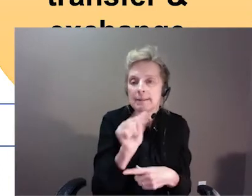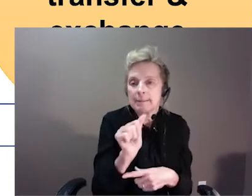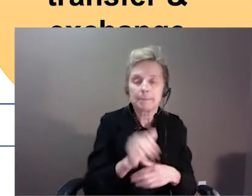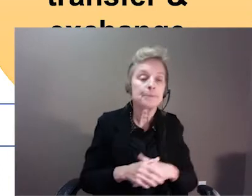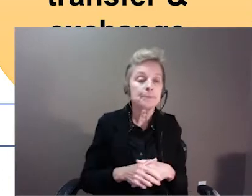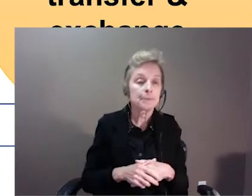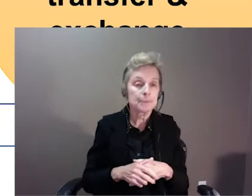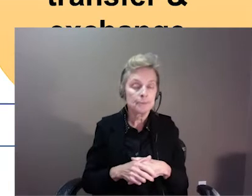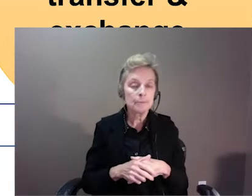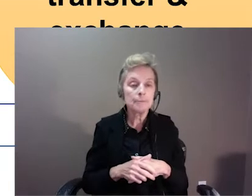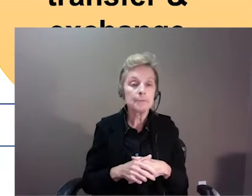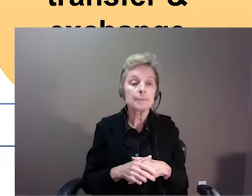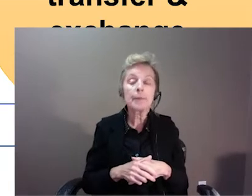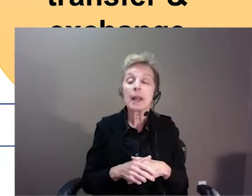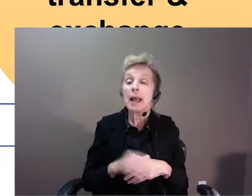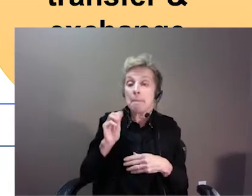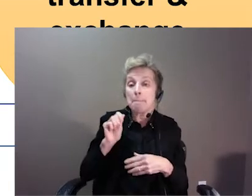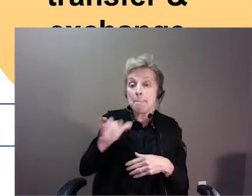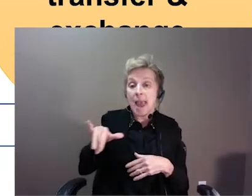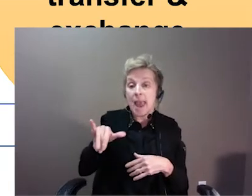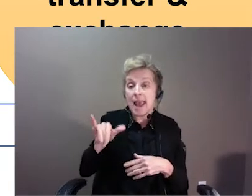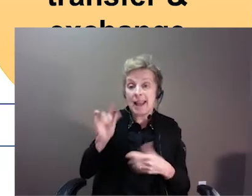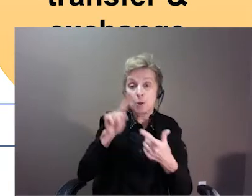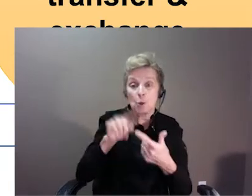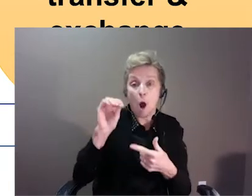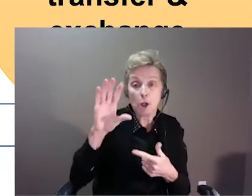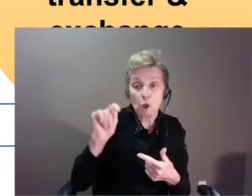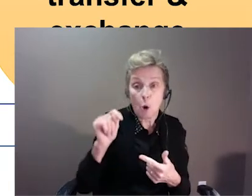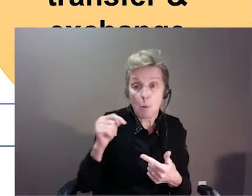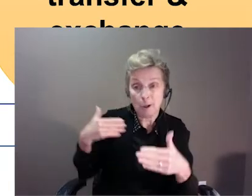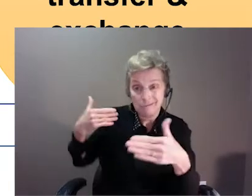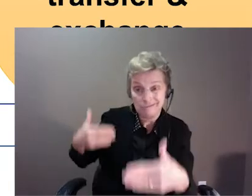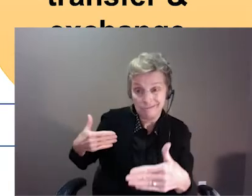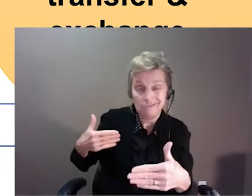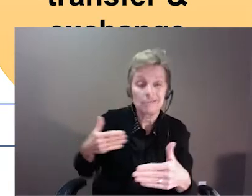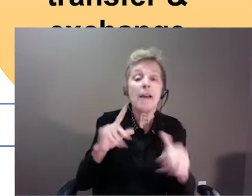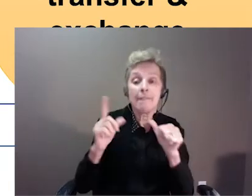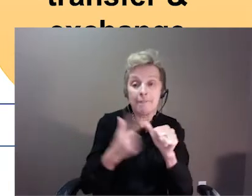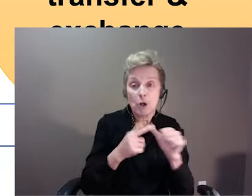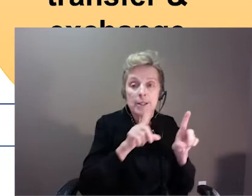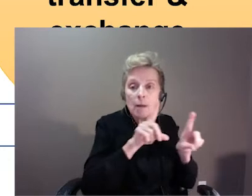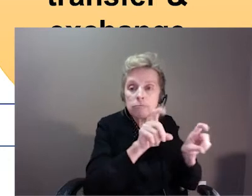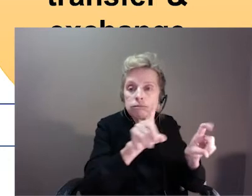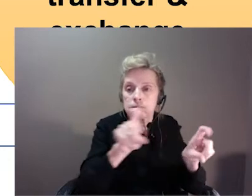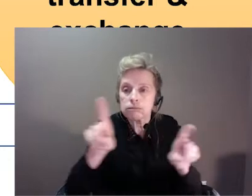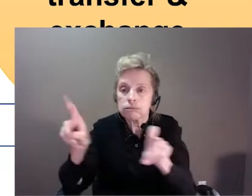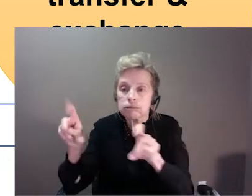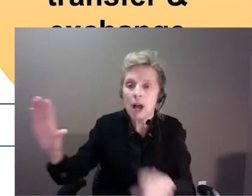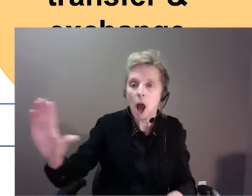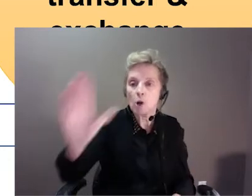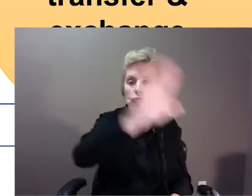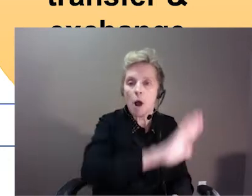So from May to October of this year, we conducted the first round of the Delphi survey across Canada. We surveyed